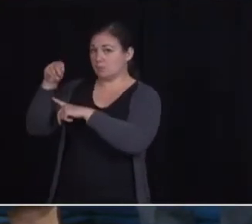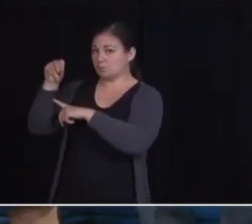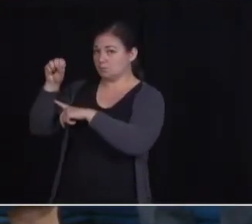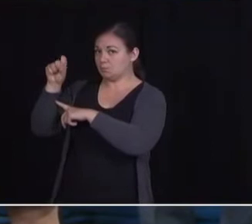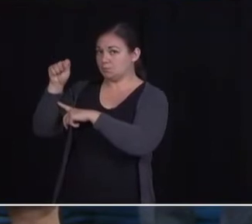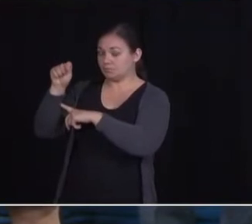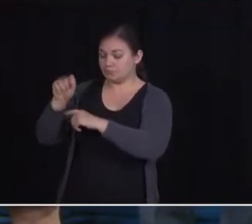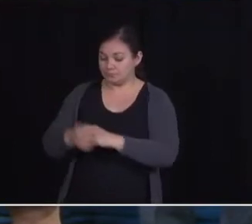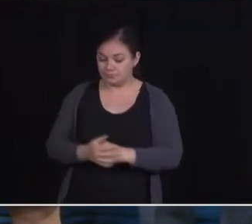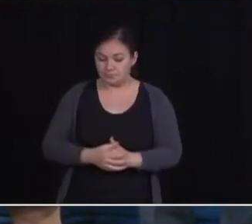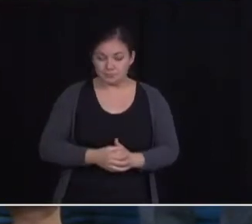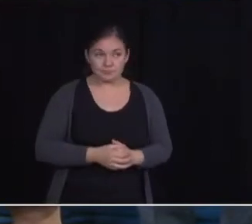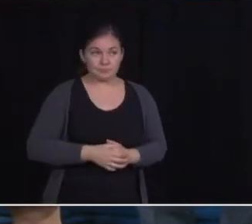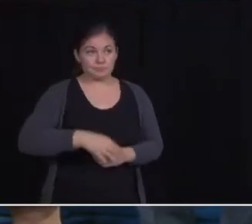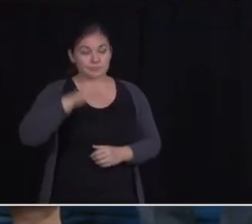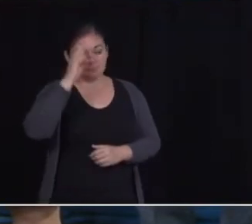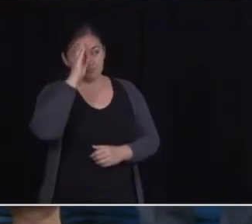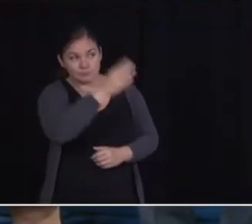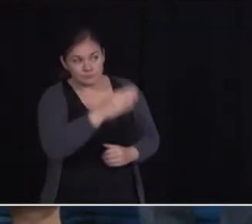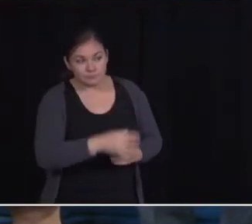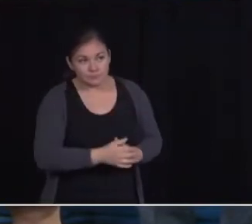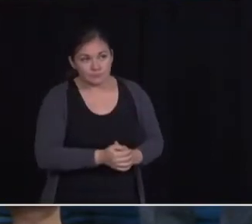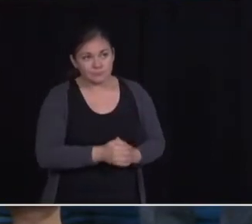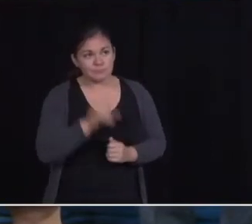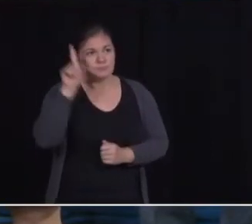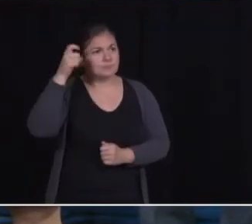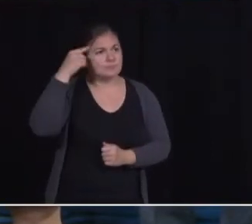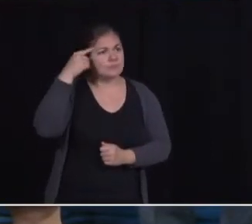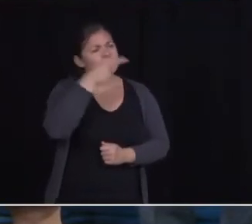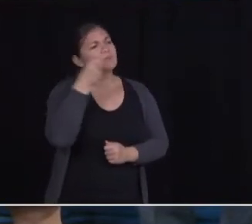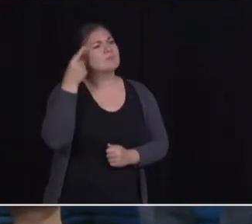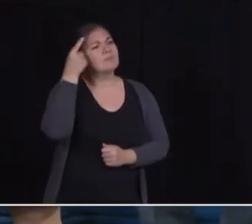Premier. I'm wondering, the federal government announced their